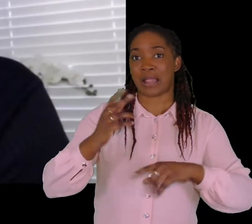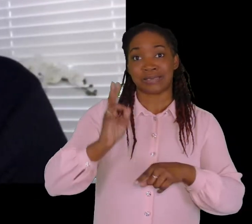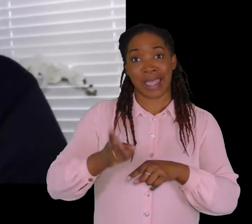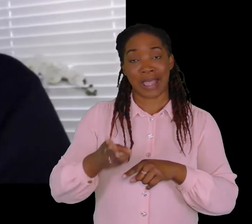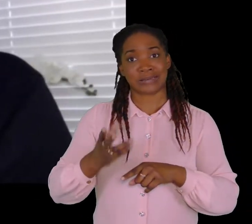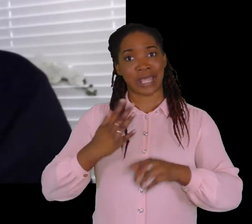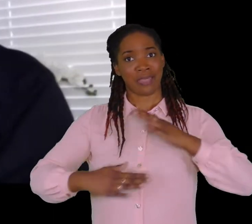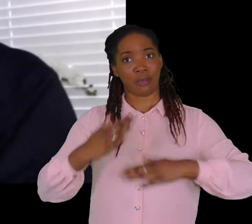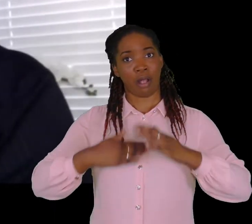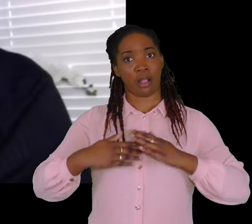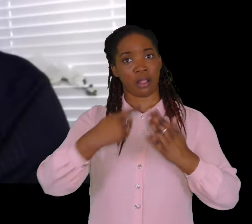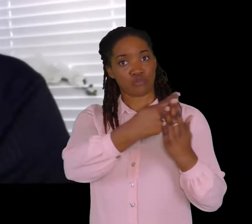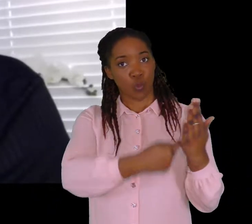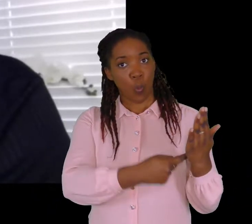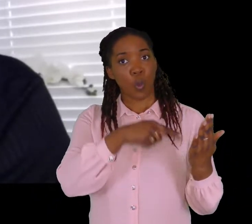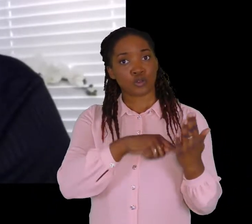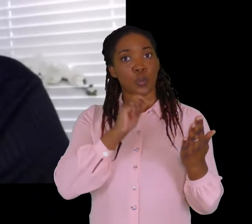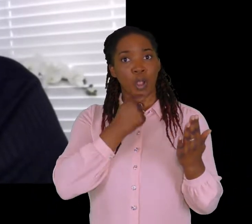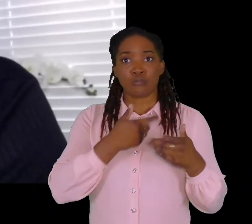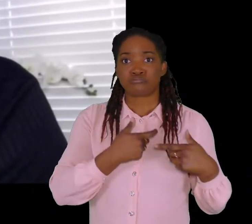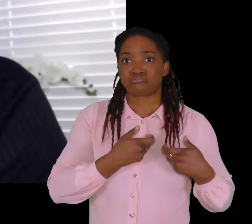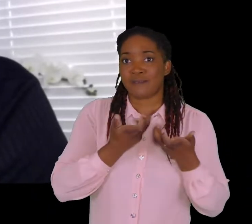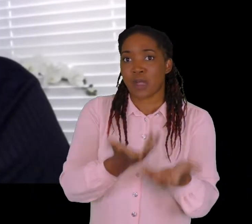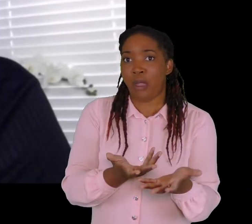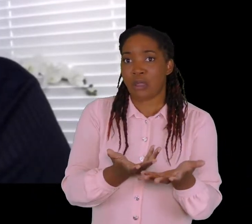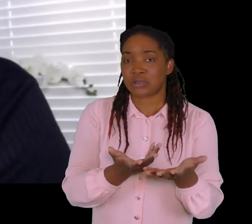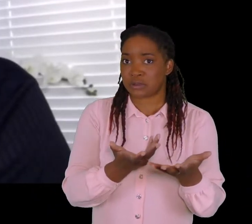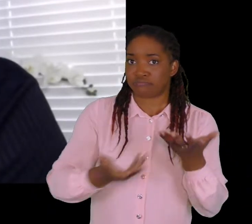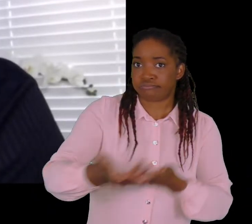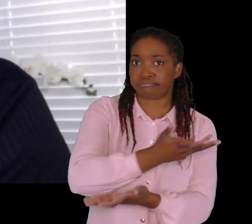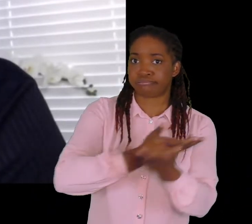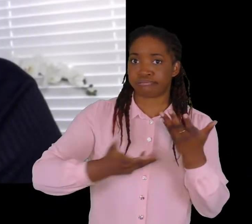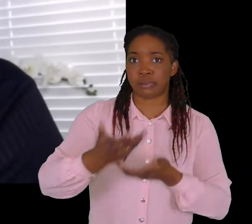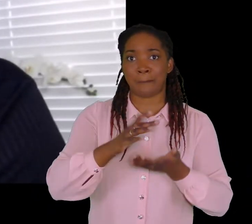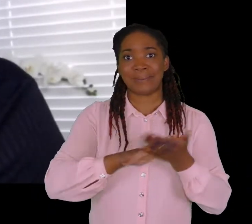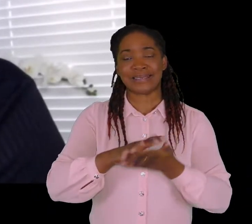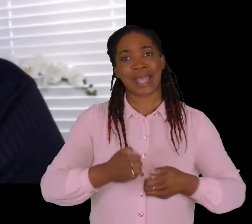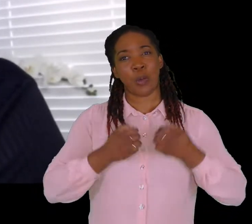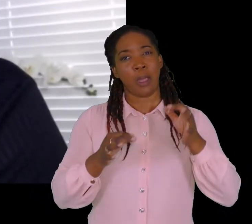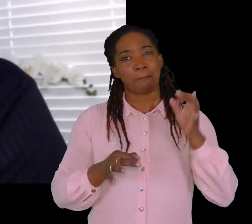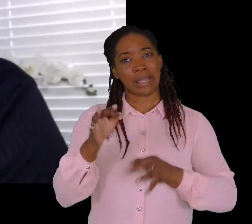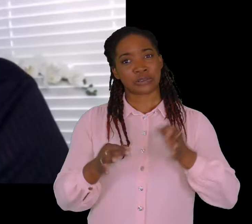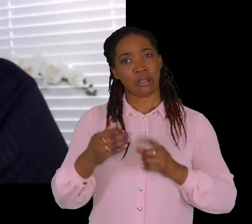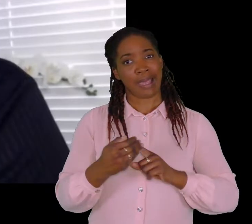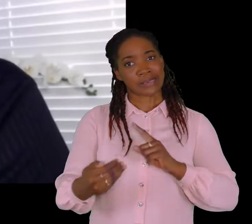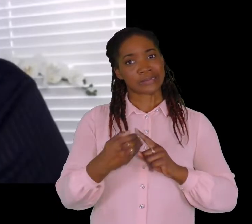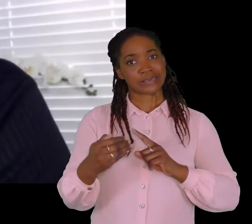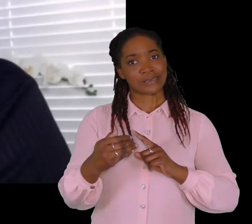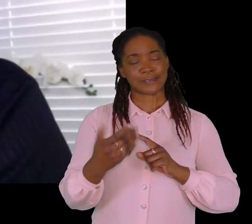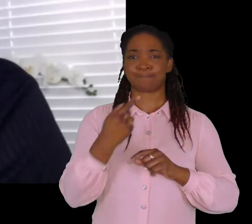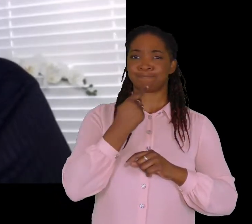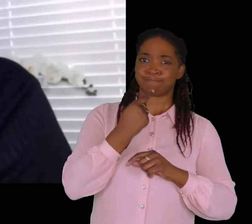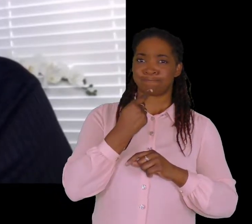ethical protocols provide a continuing dialogue that questions the perceptions of our politicized